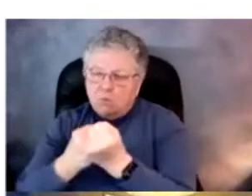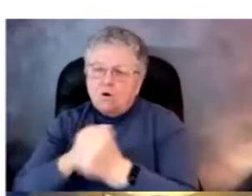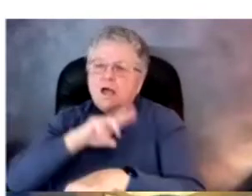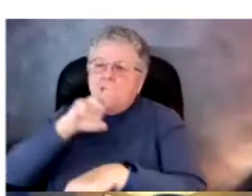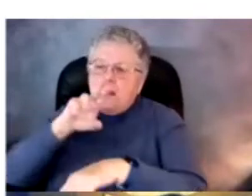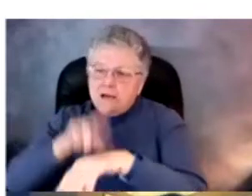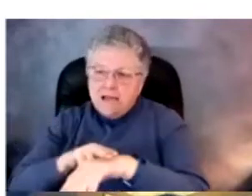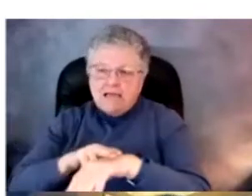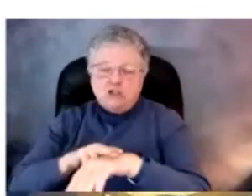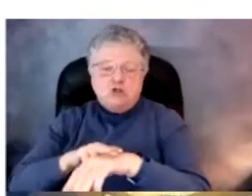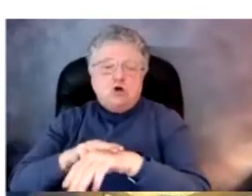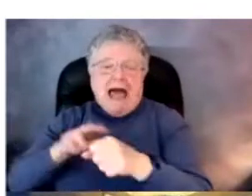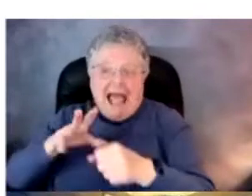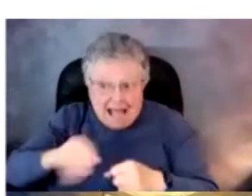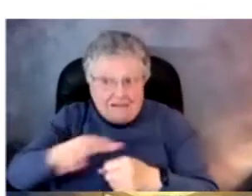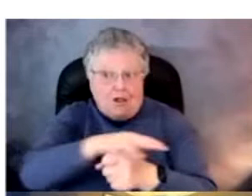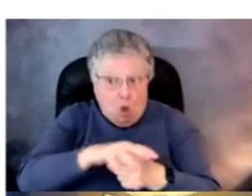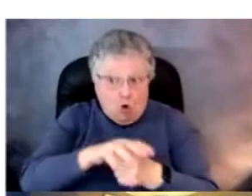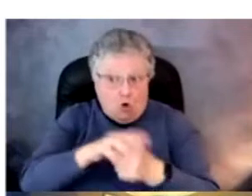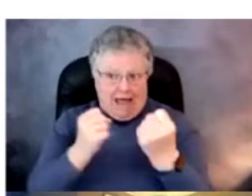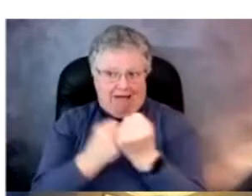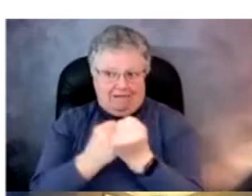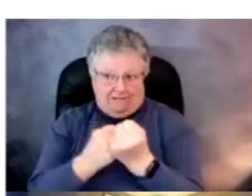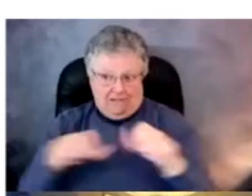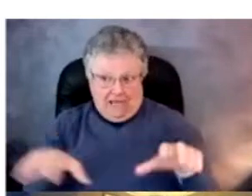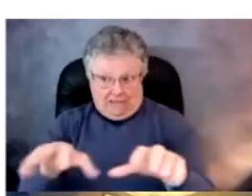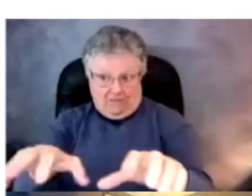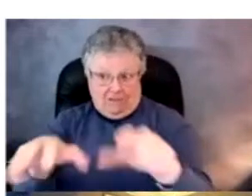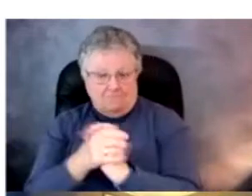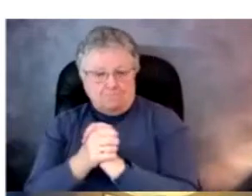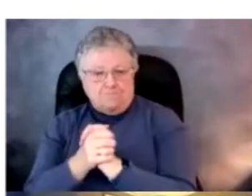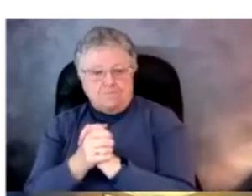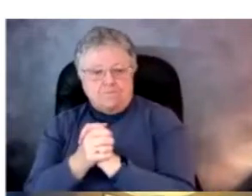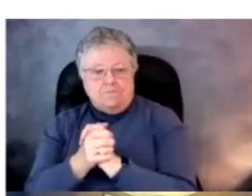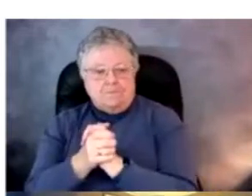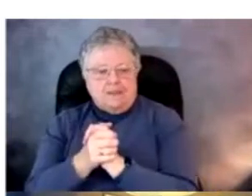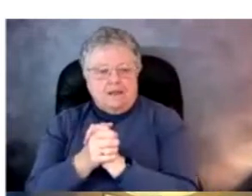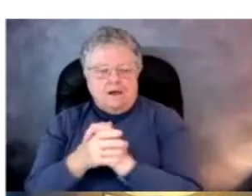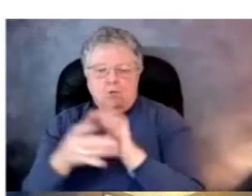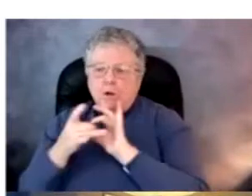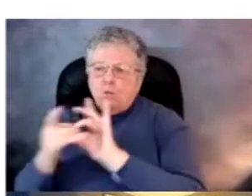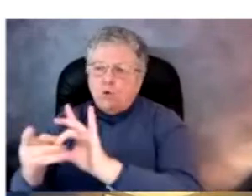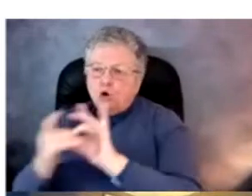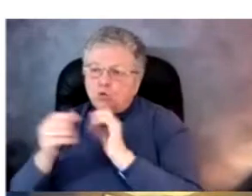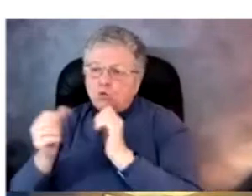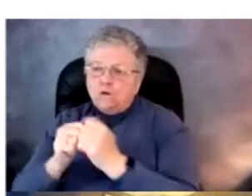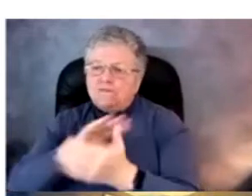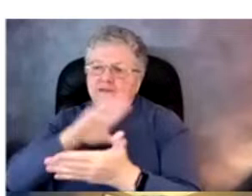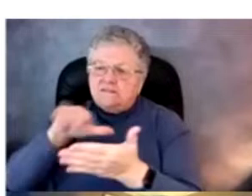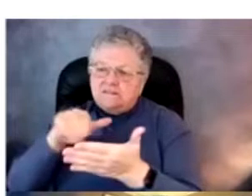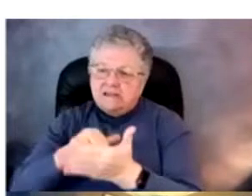advocacy efforts. So we worked with the Center of for Disease